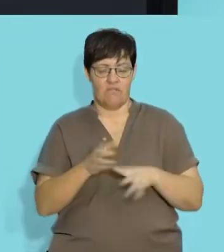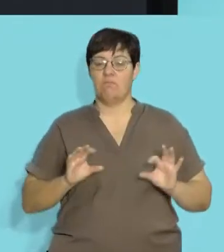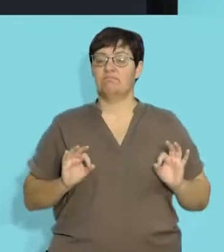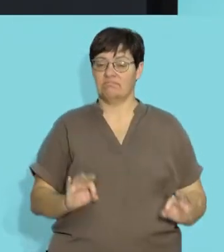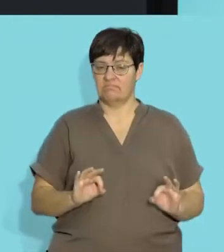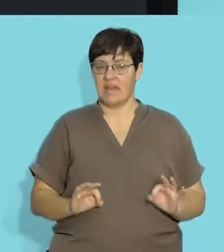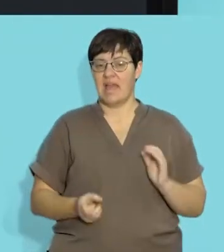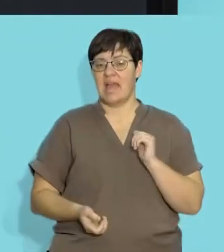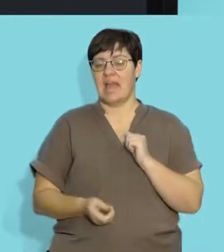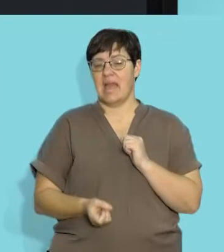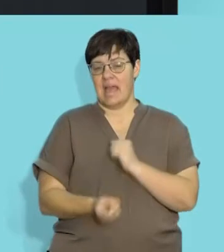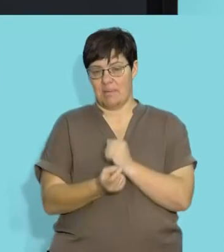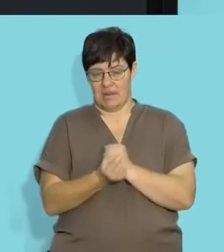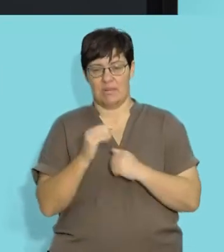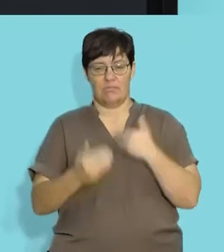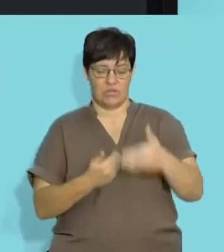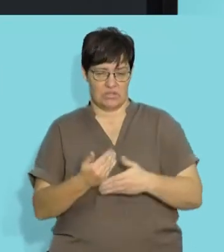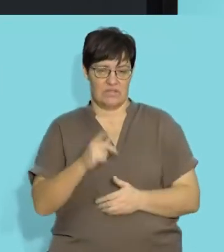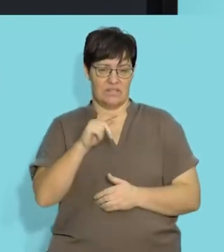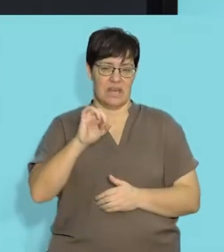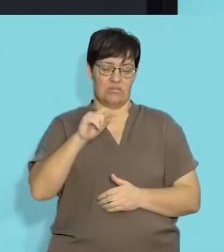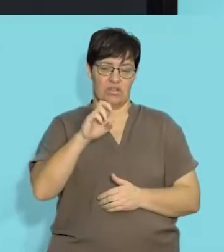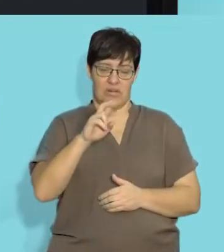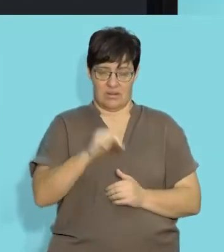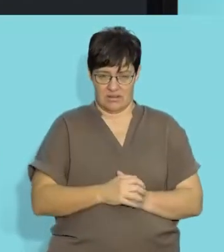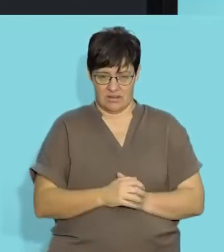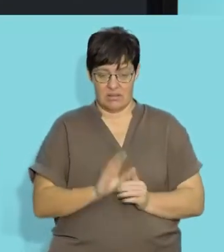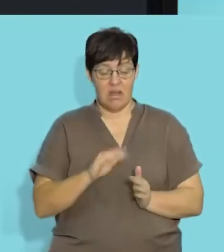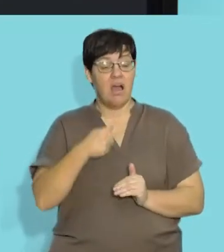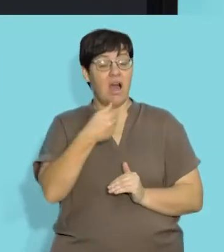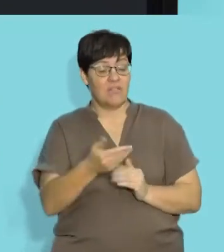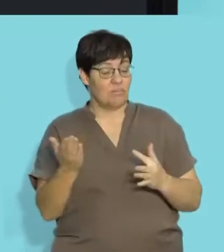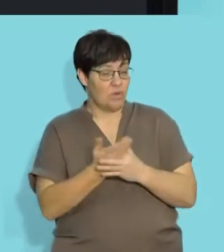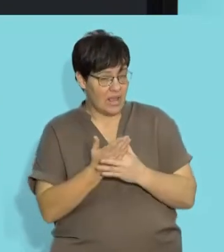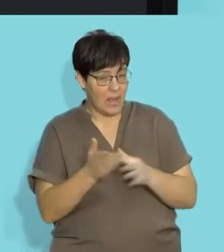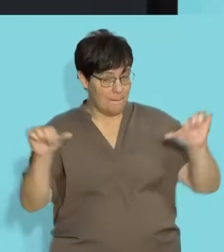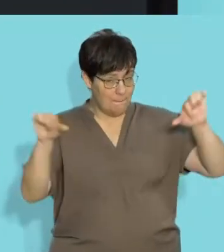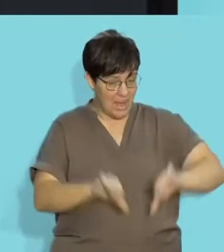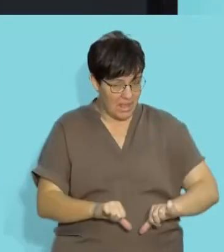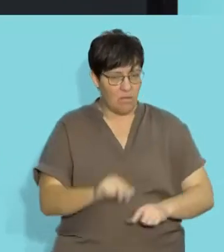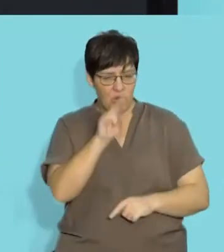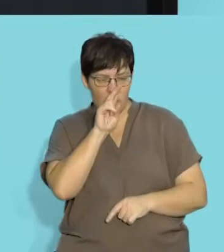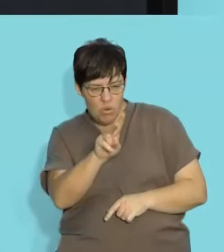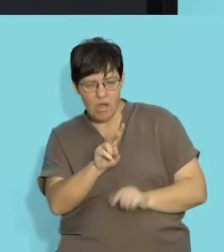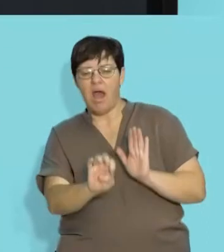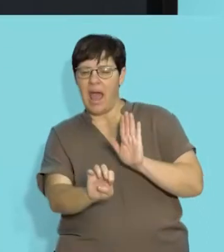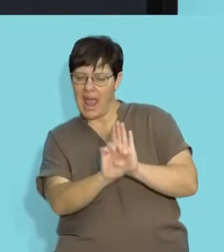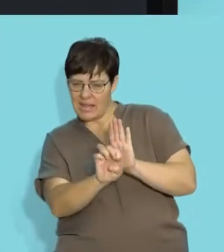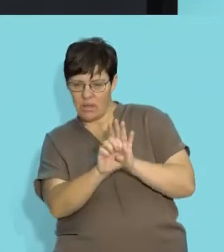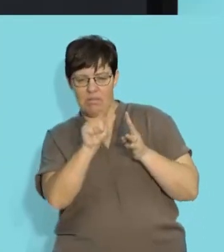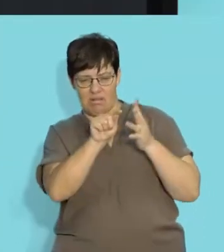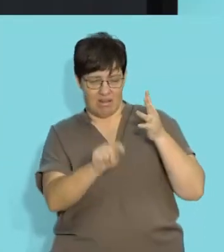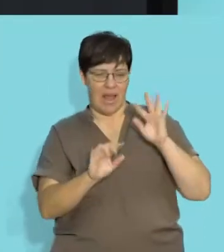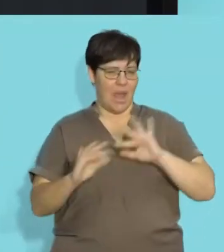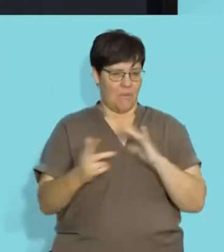as far as the actual technique or the procedure of a titration. After the short break, we'll try and look at tangible example,